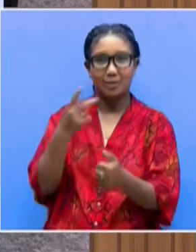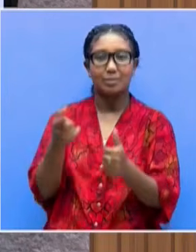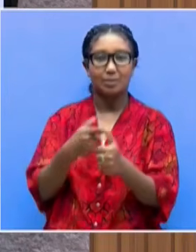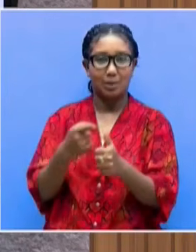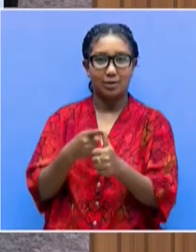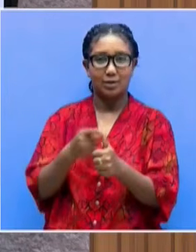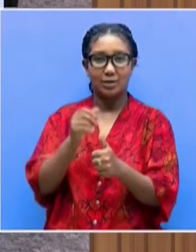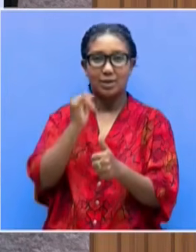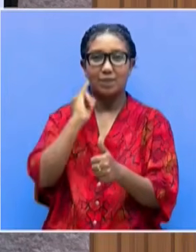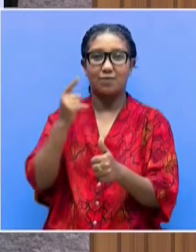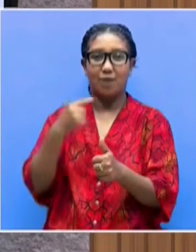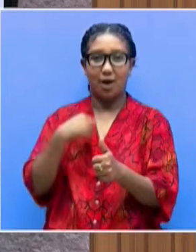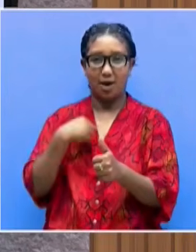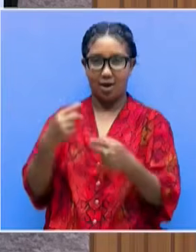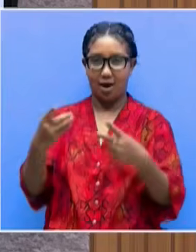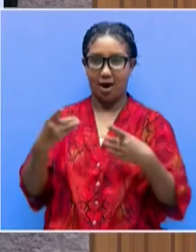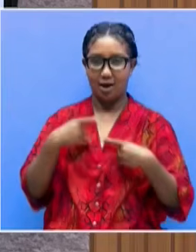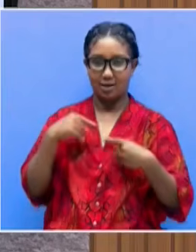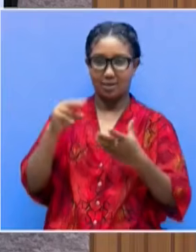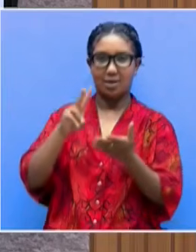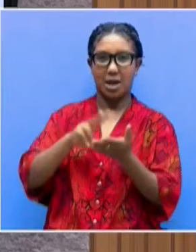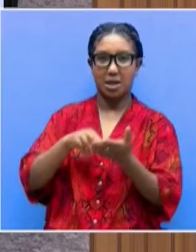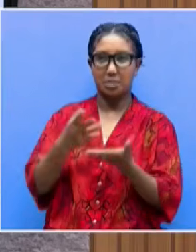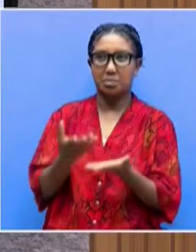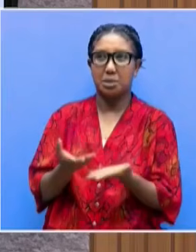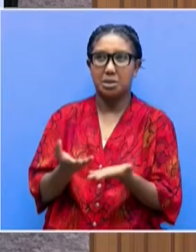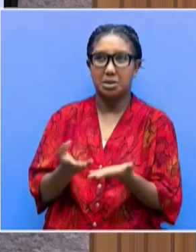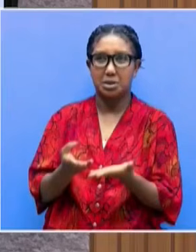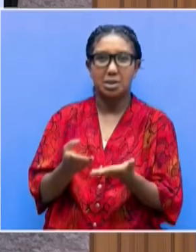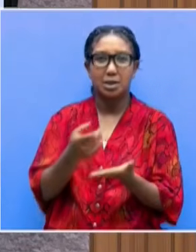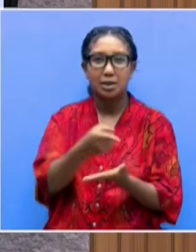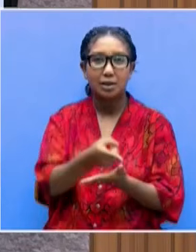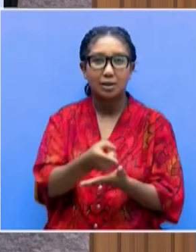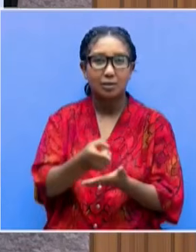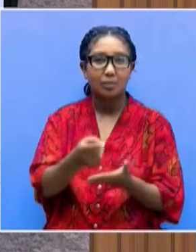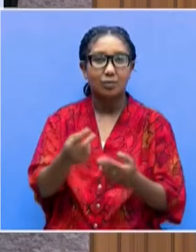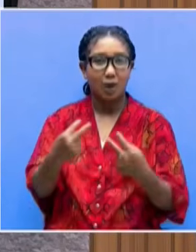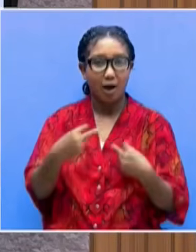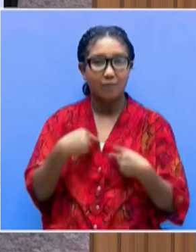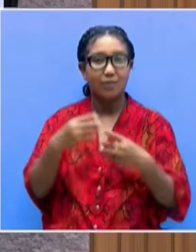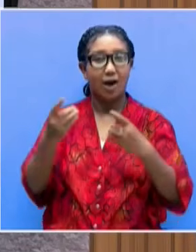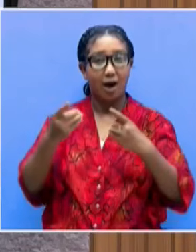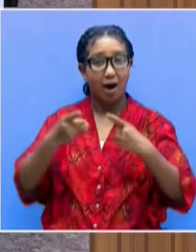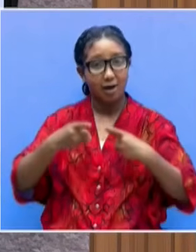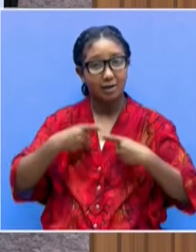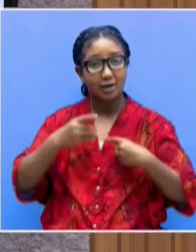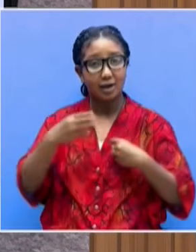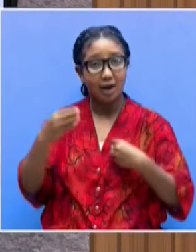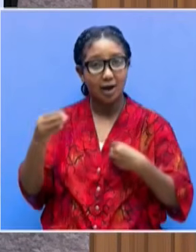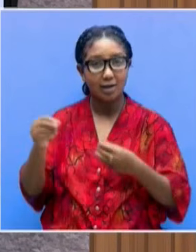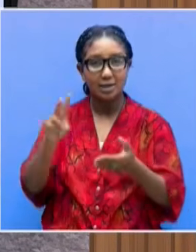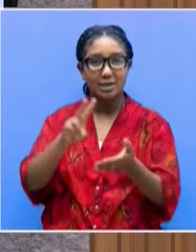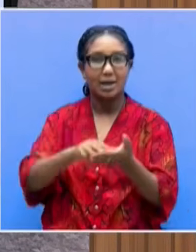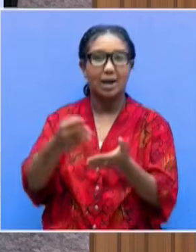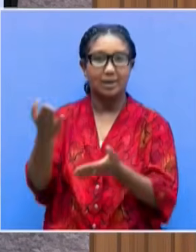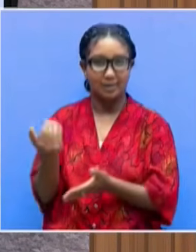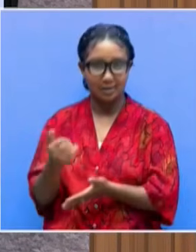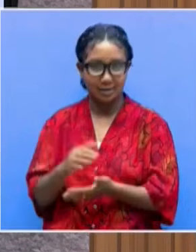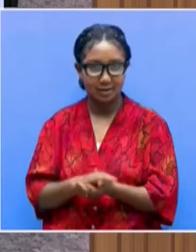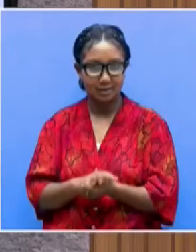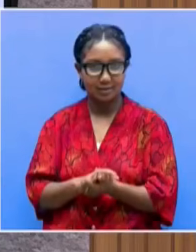one. If I had read, look, what do we have here? We have had and read, all